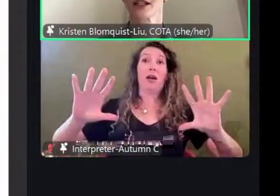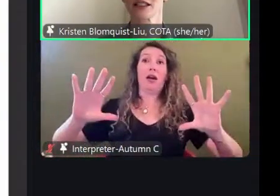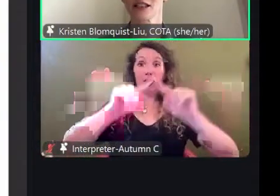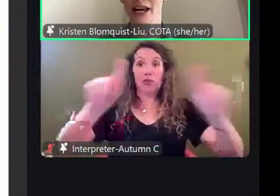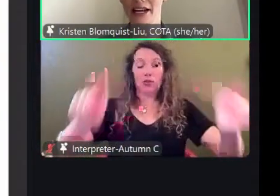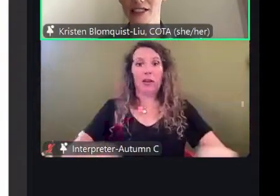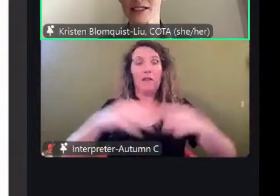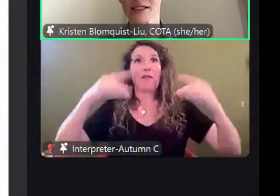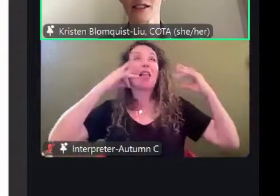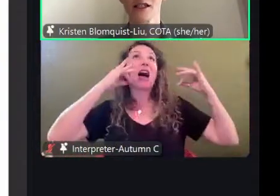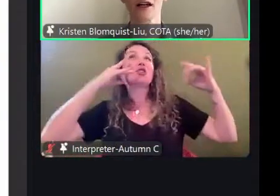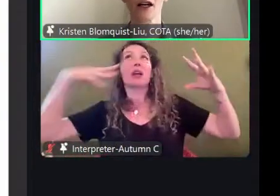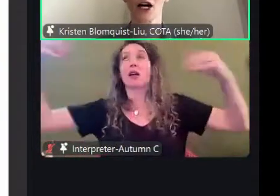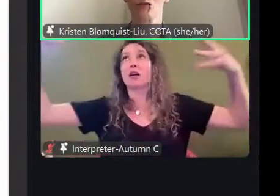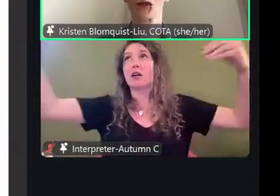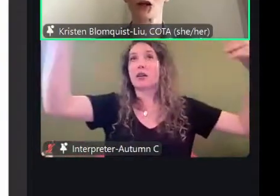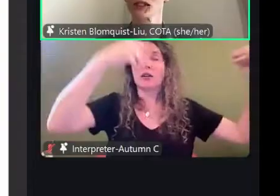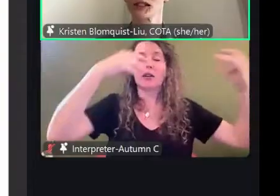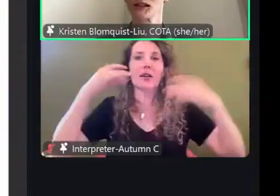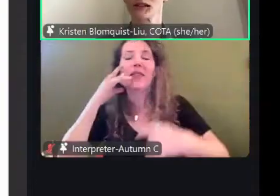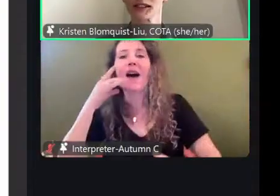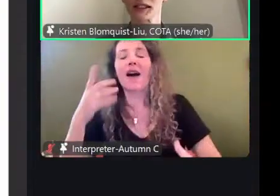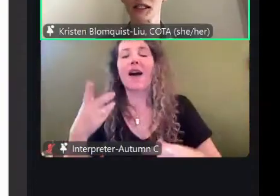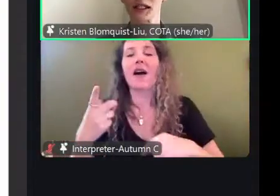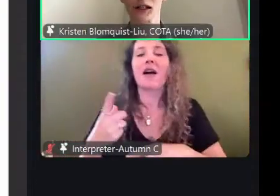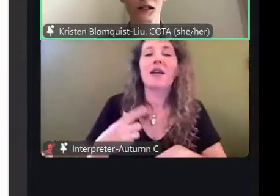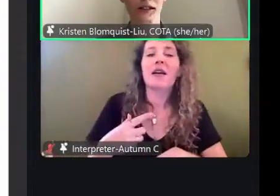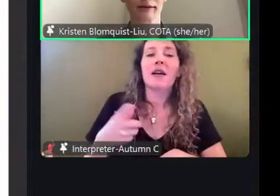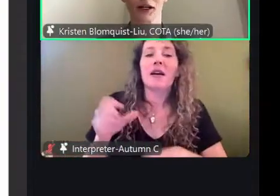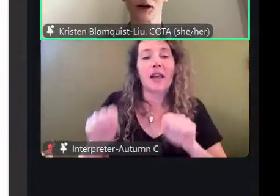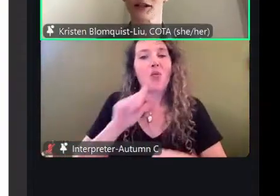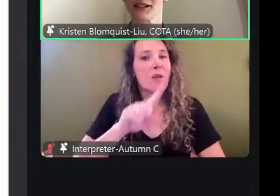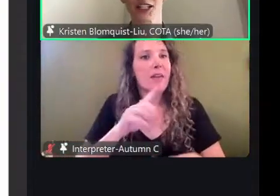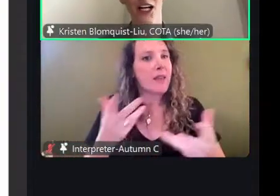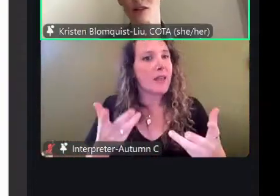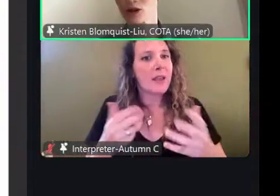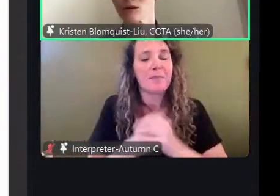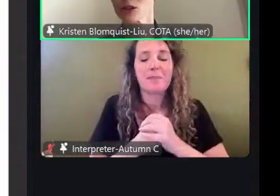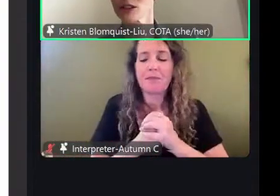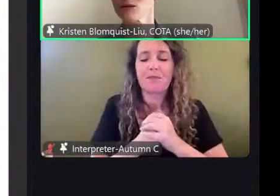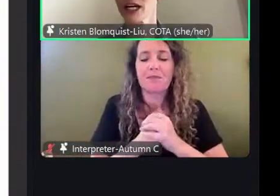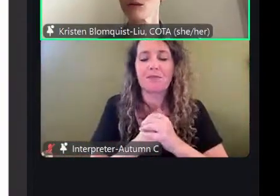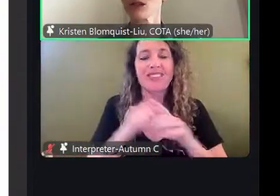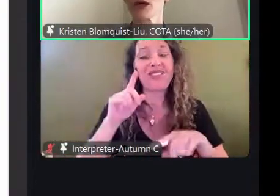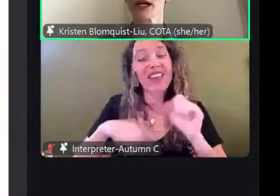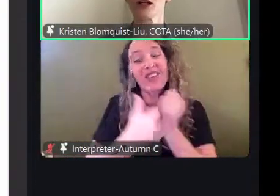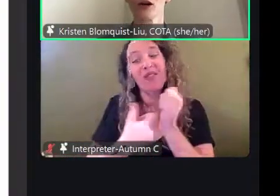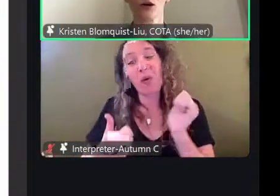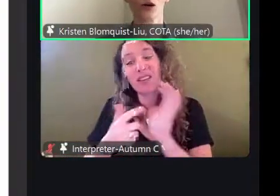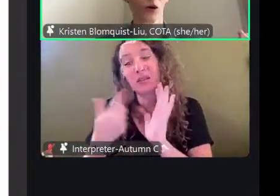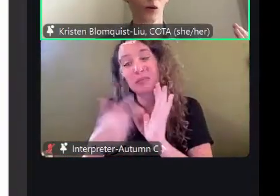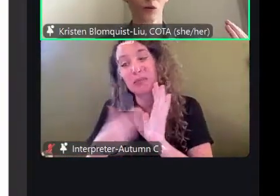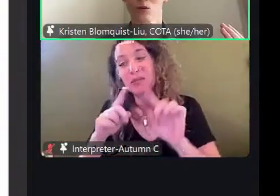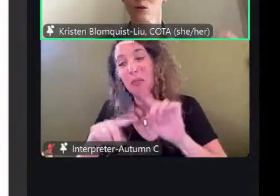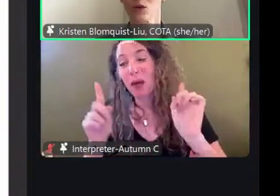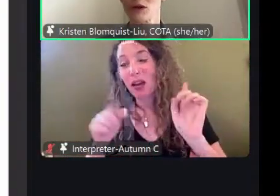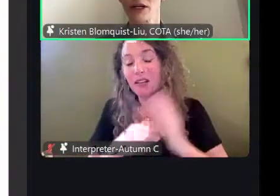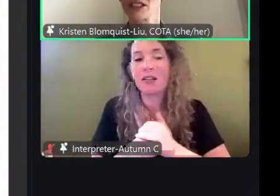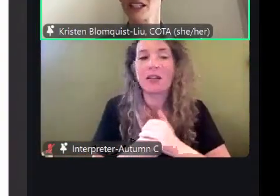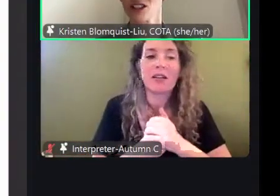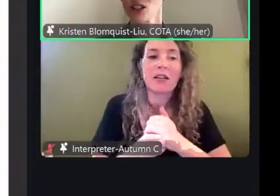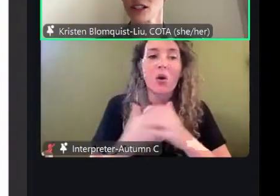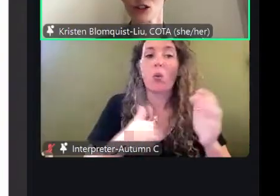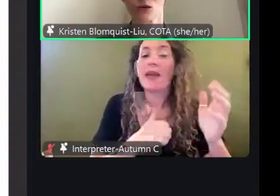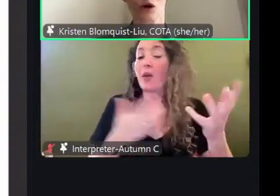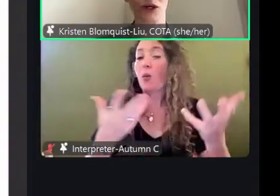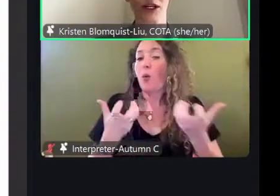or fluorescent lights, those can really, they're unavoidable sometimes, but we